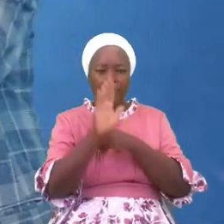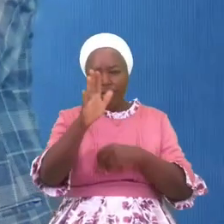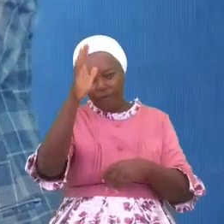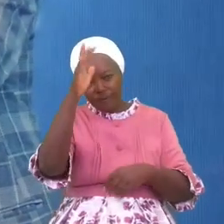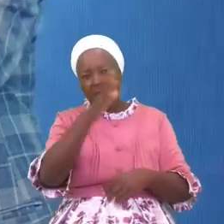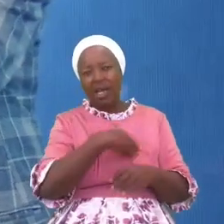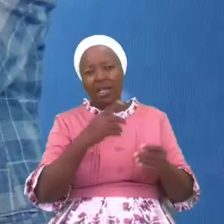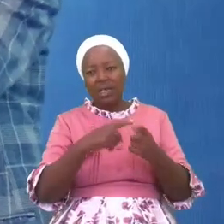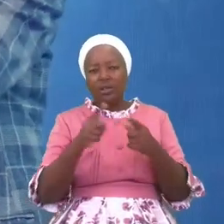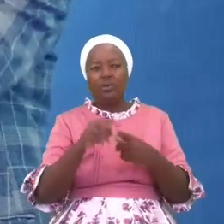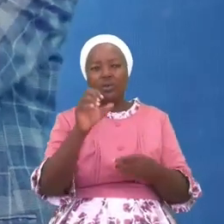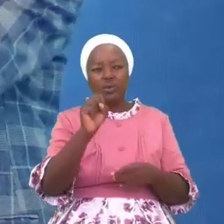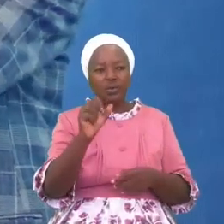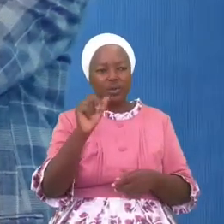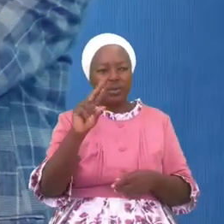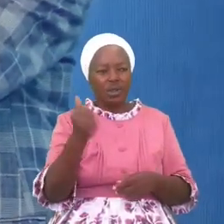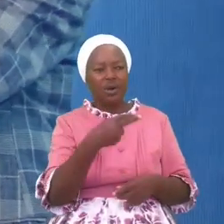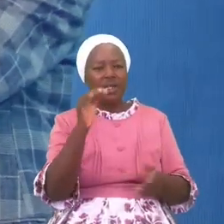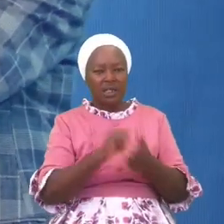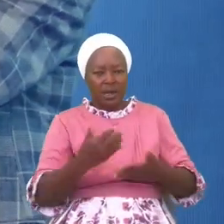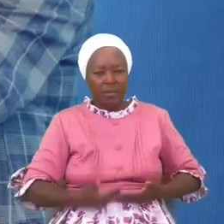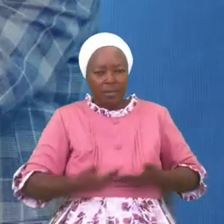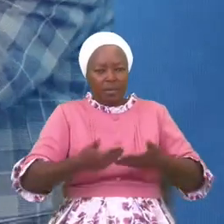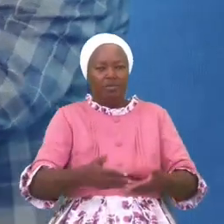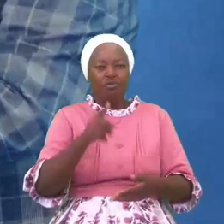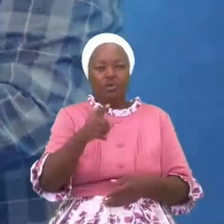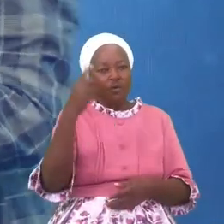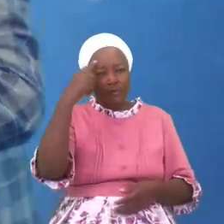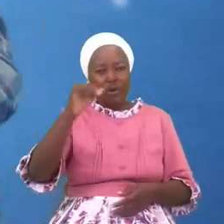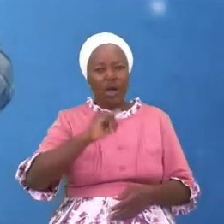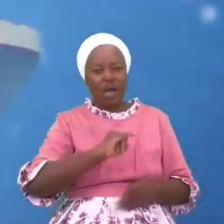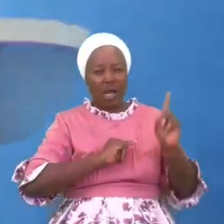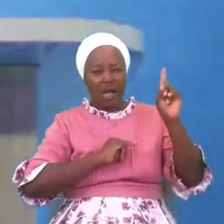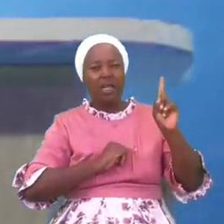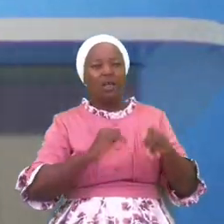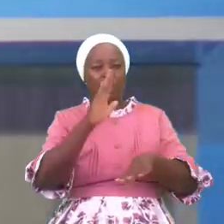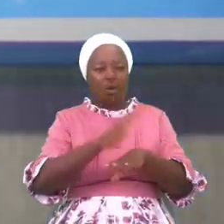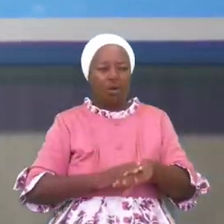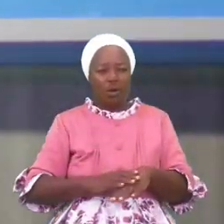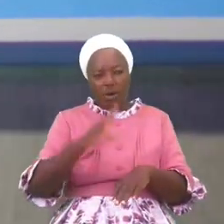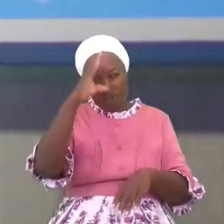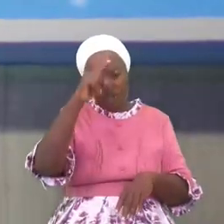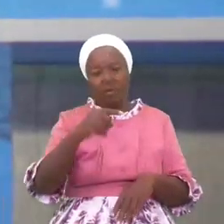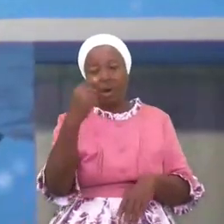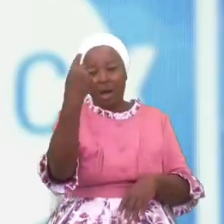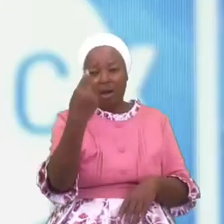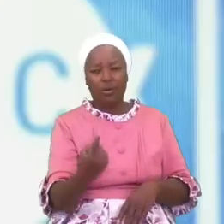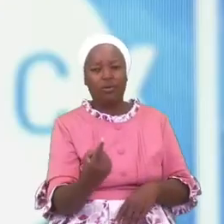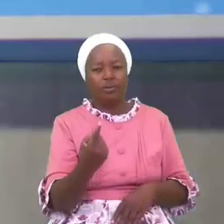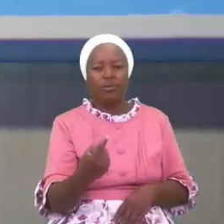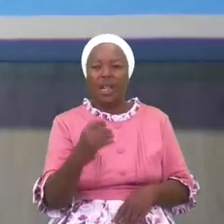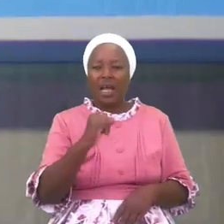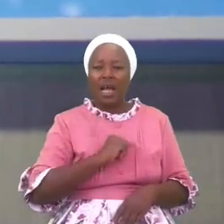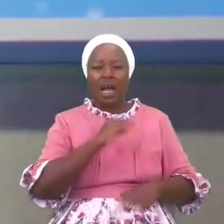I called him alone. I called him alone. And he wasn't